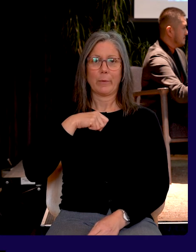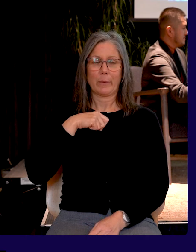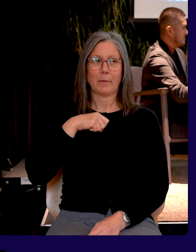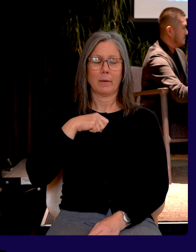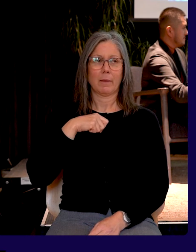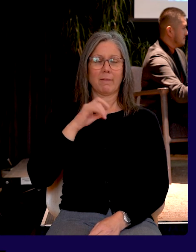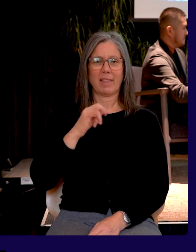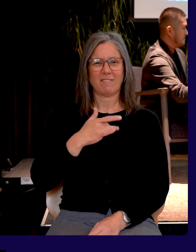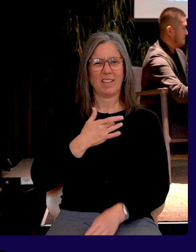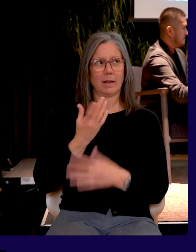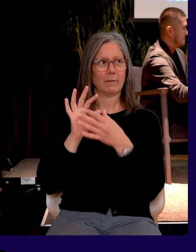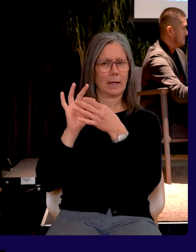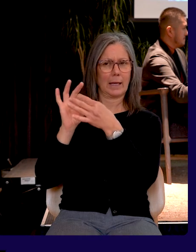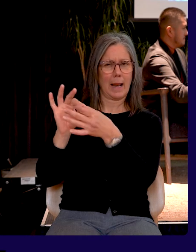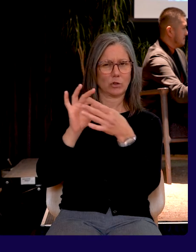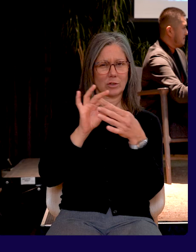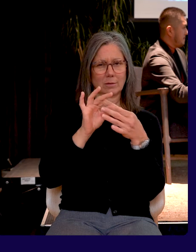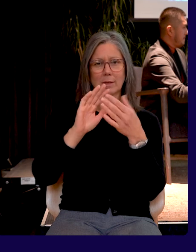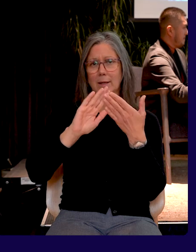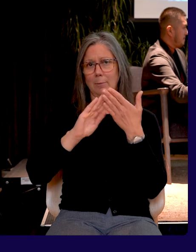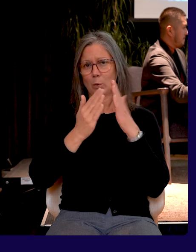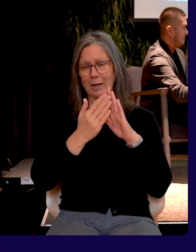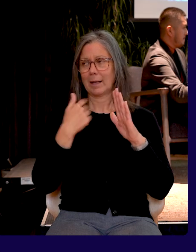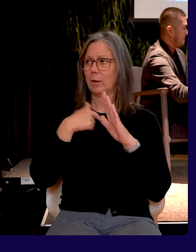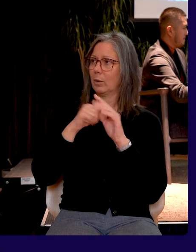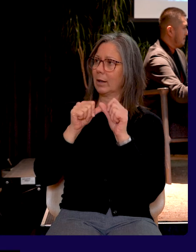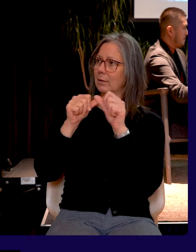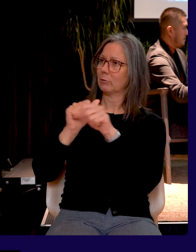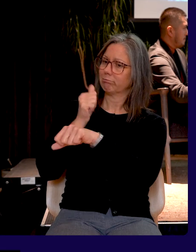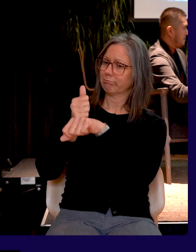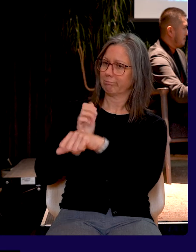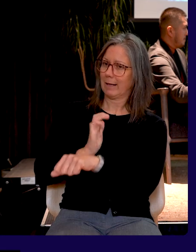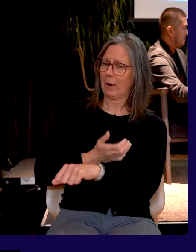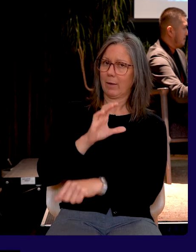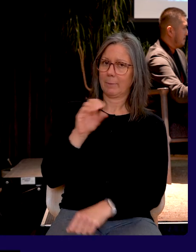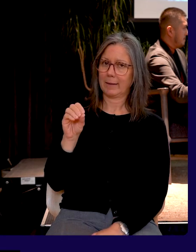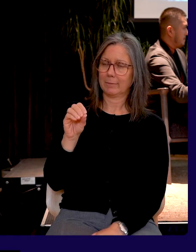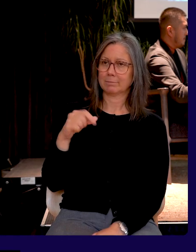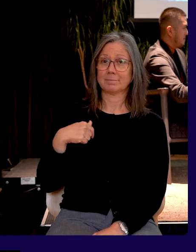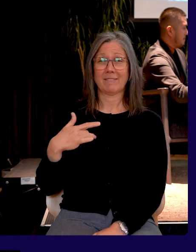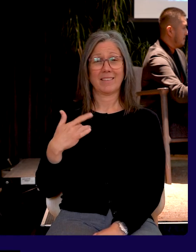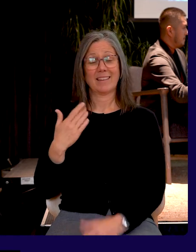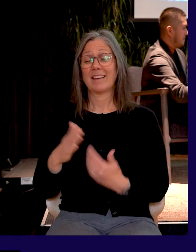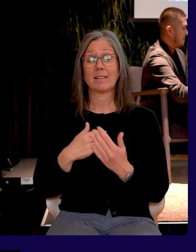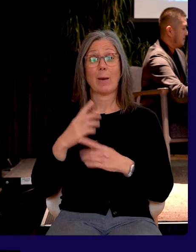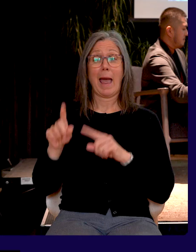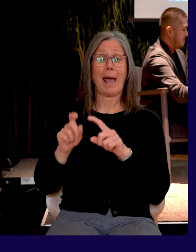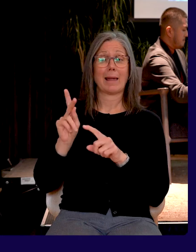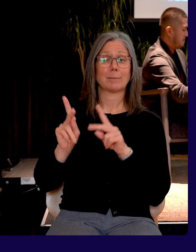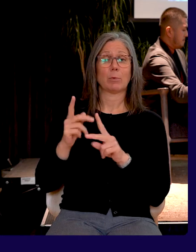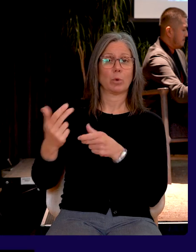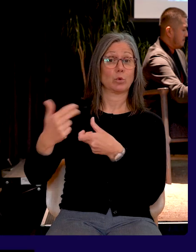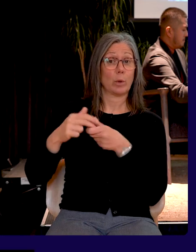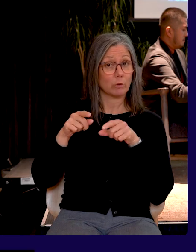the sense of connection and community that we continue to build at the company. I feel, even when I ask people that have joined